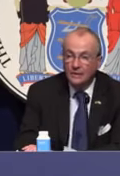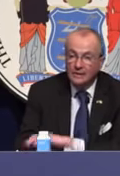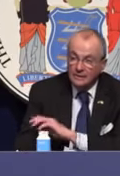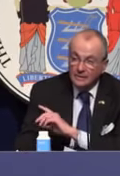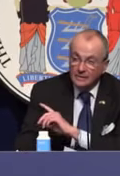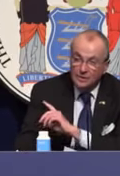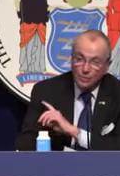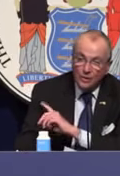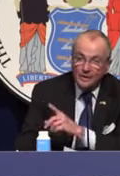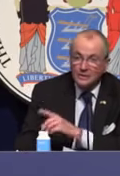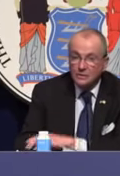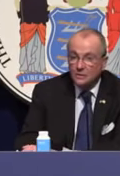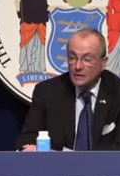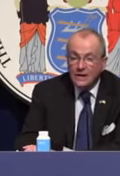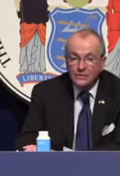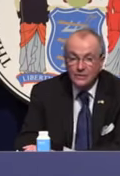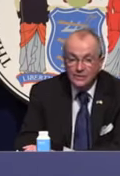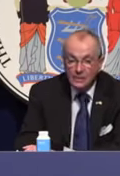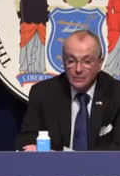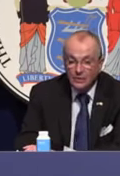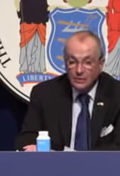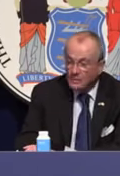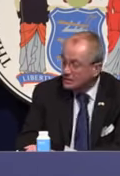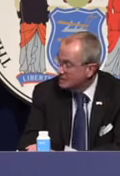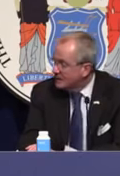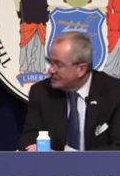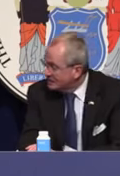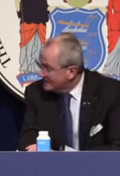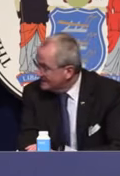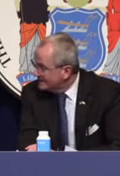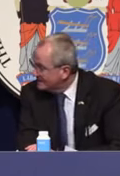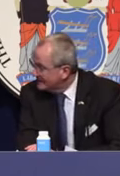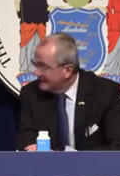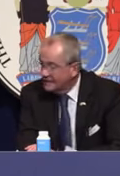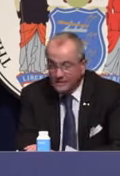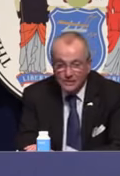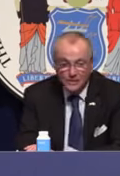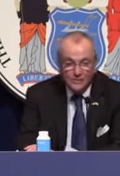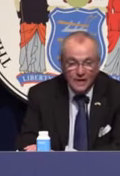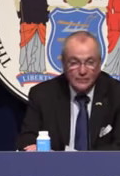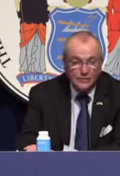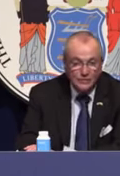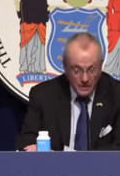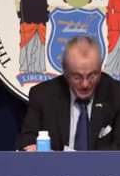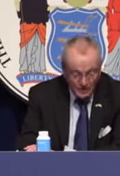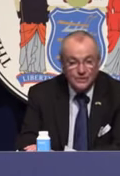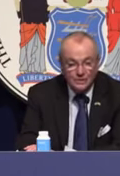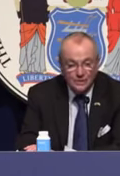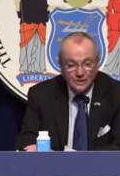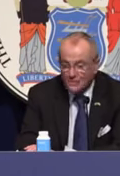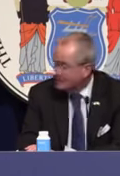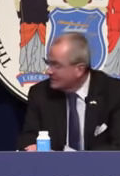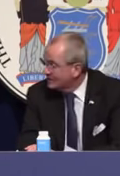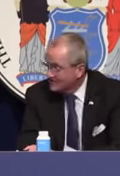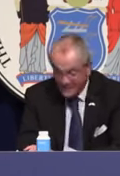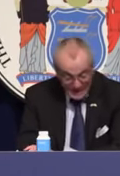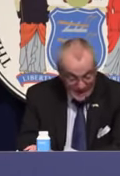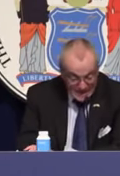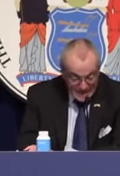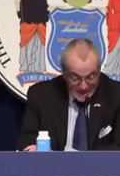House this morning into early afternoon, I was honored to be joined by Judy and our Chief of Staff, George Helmy. There's Judy right in front